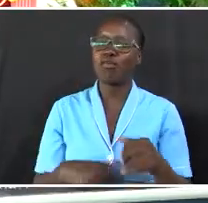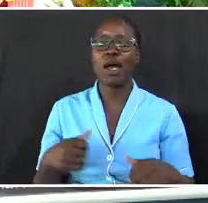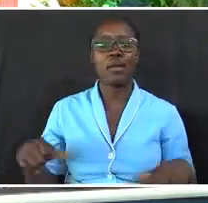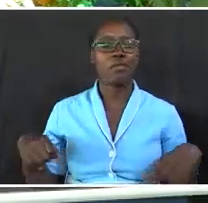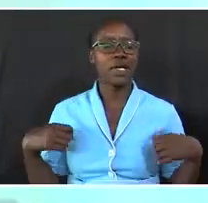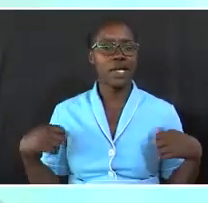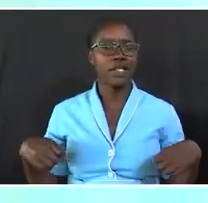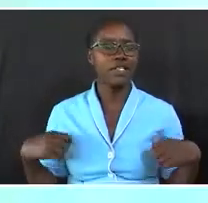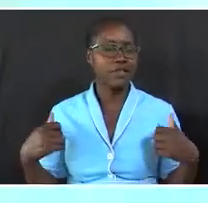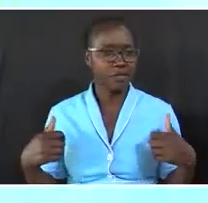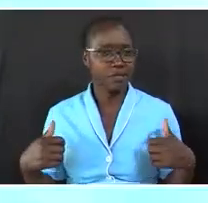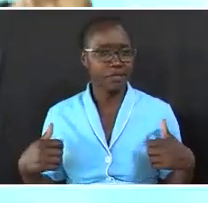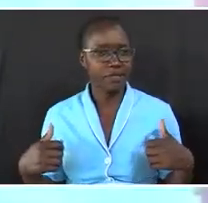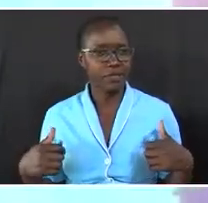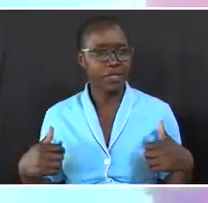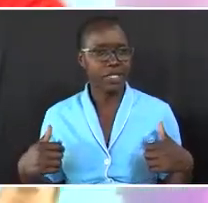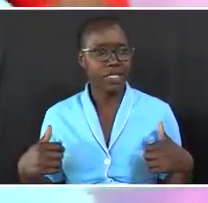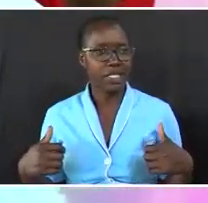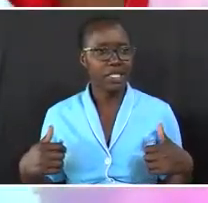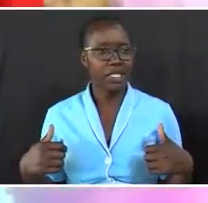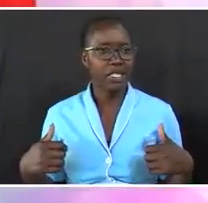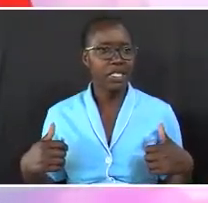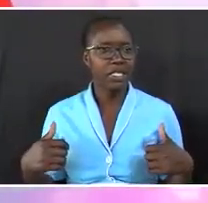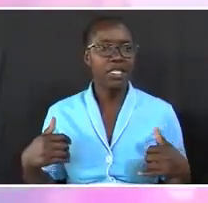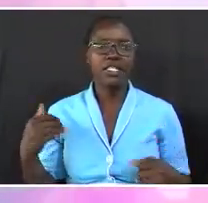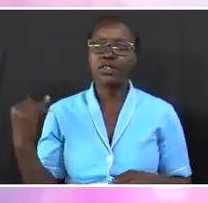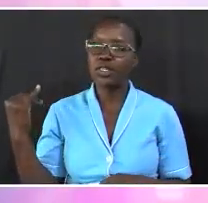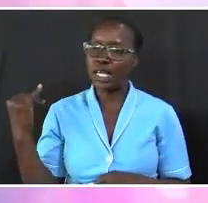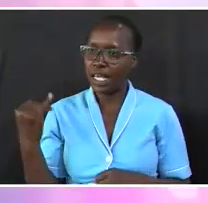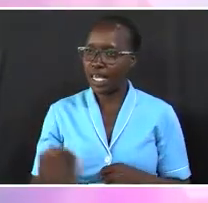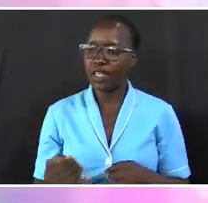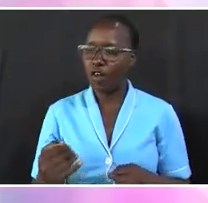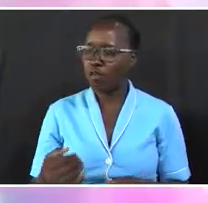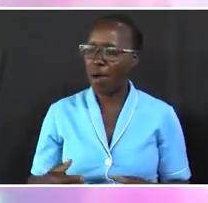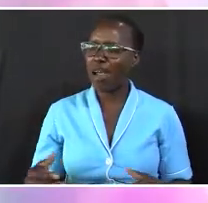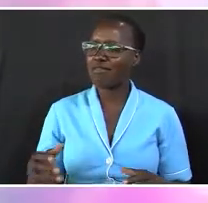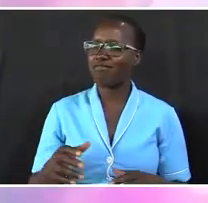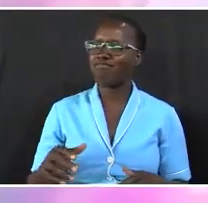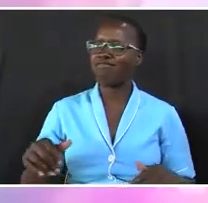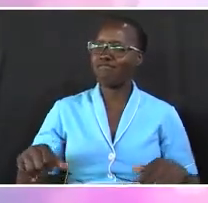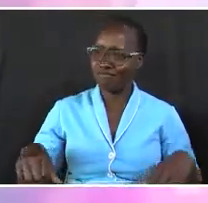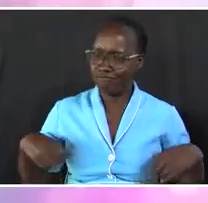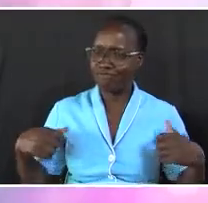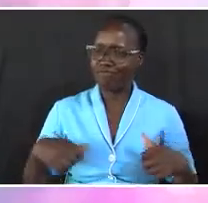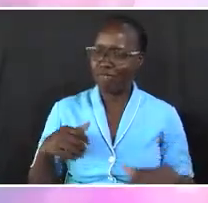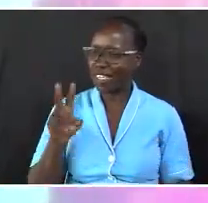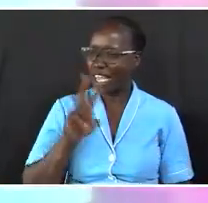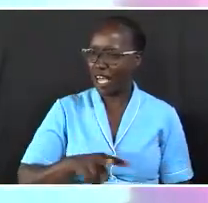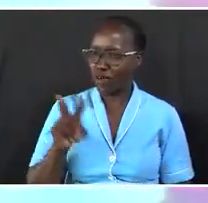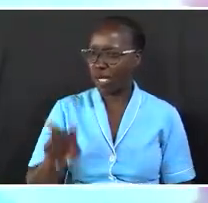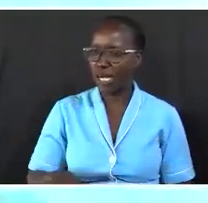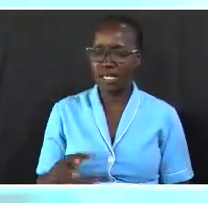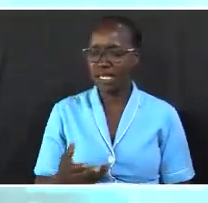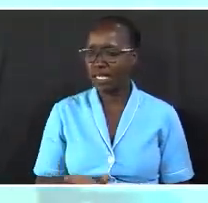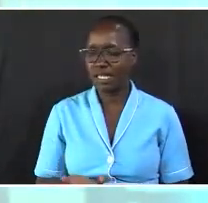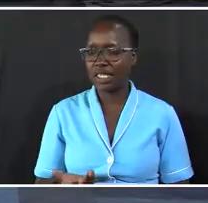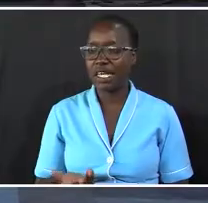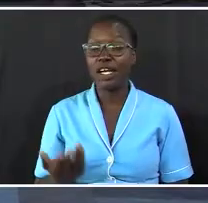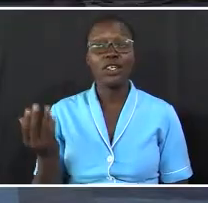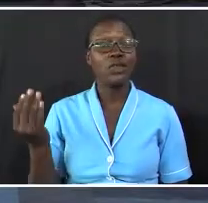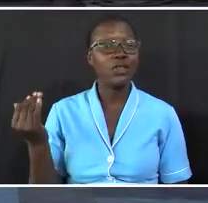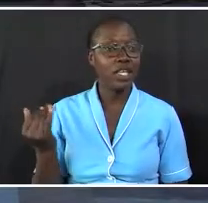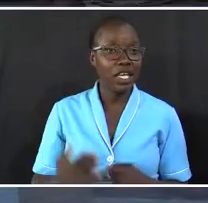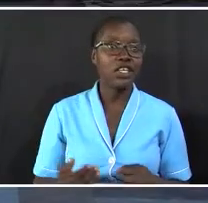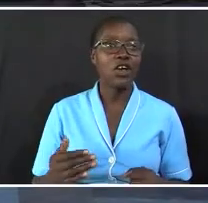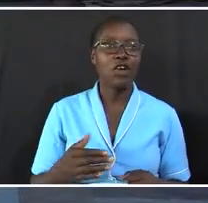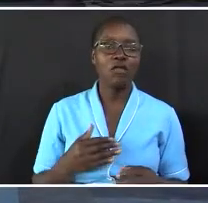pride. I have come to the end of my arrogance. I have come to the end